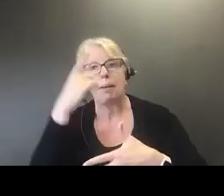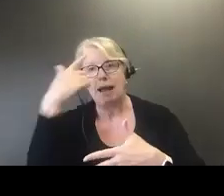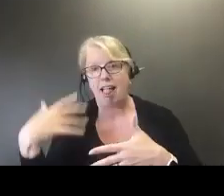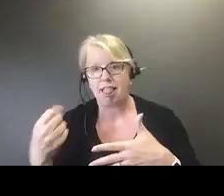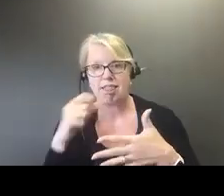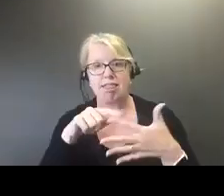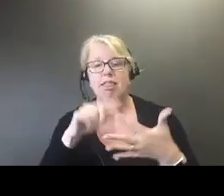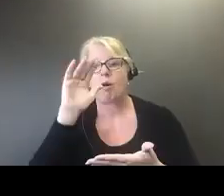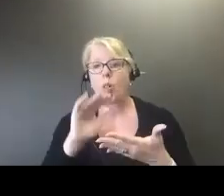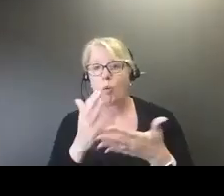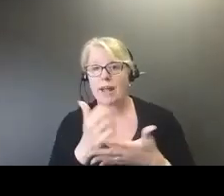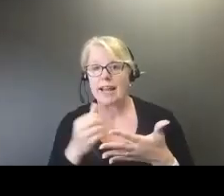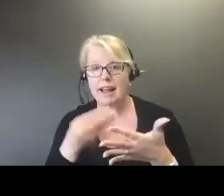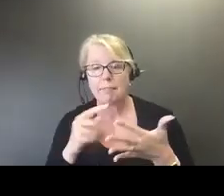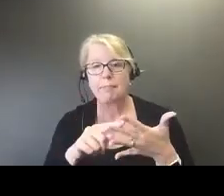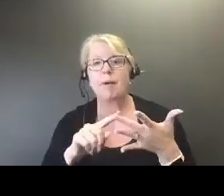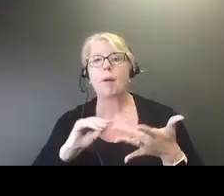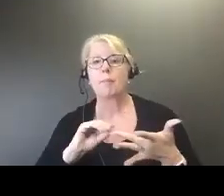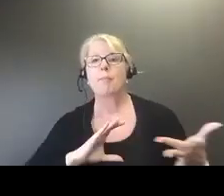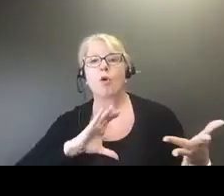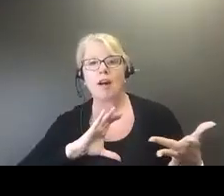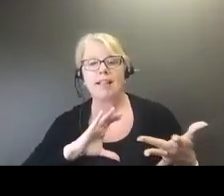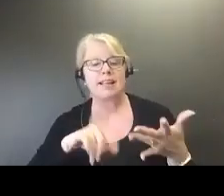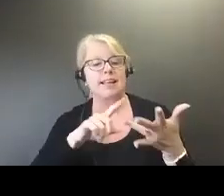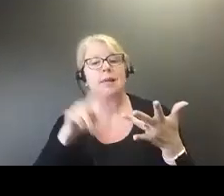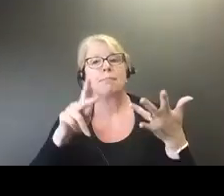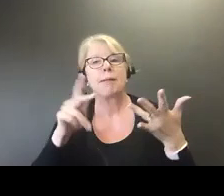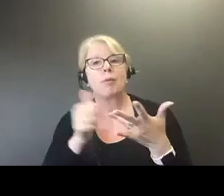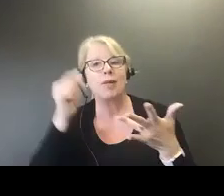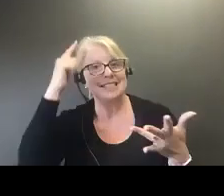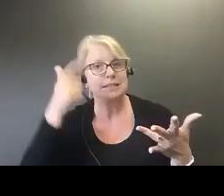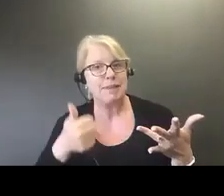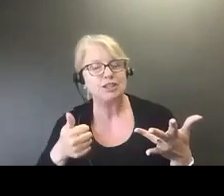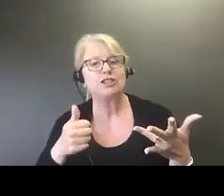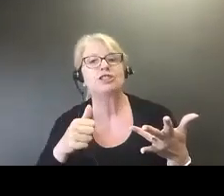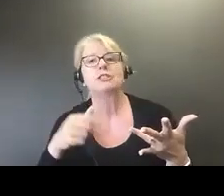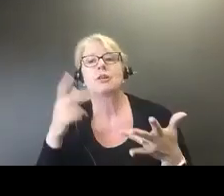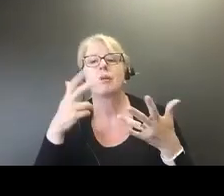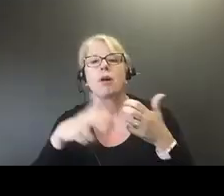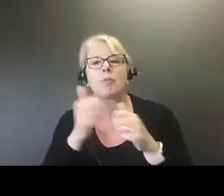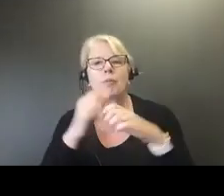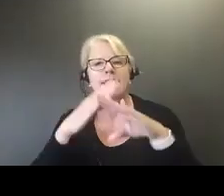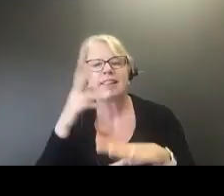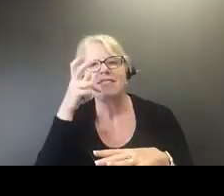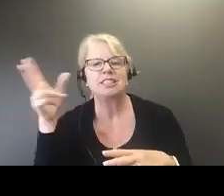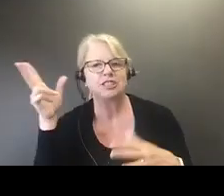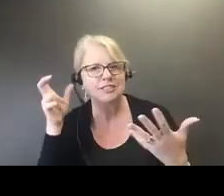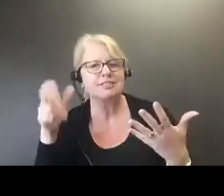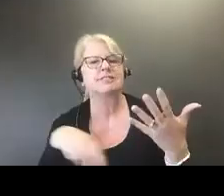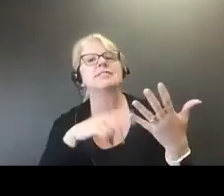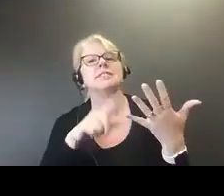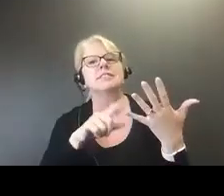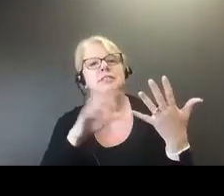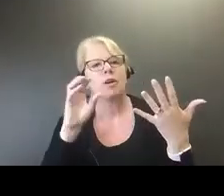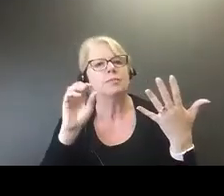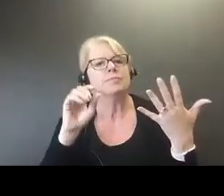income, rurality, people with dementia or problems with hearing and vision, LGBTQ, and